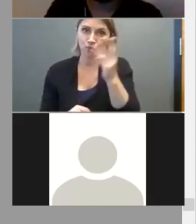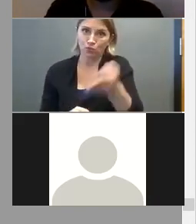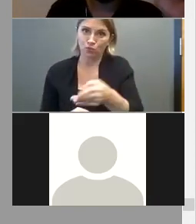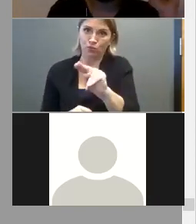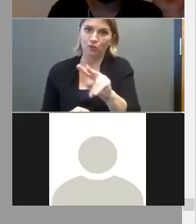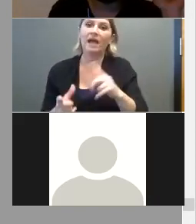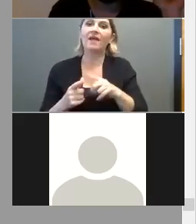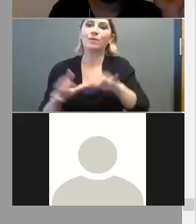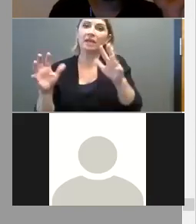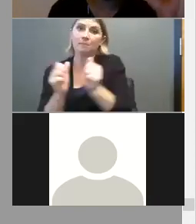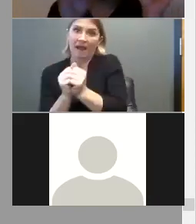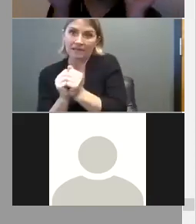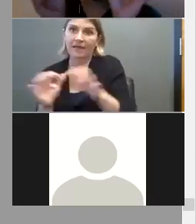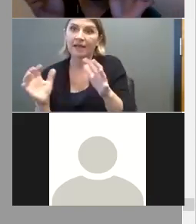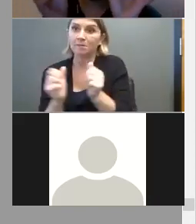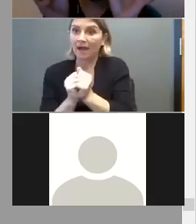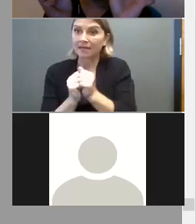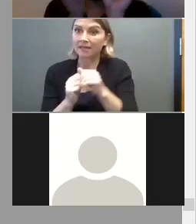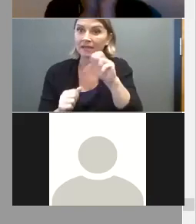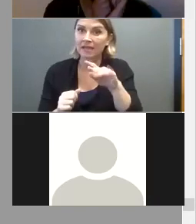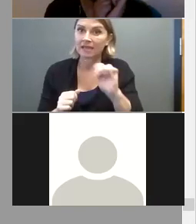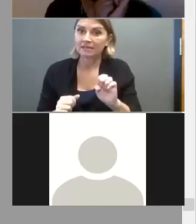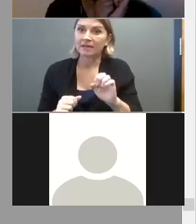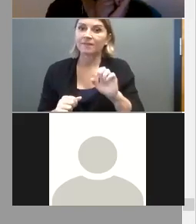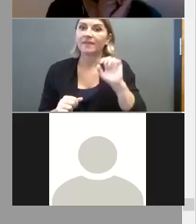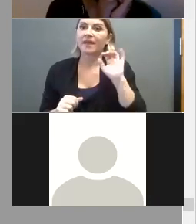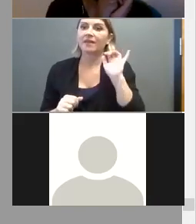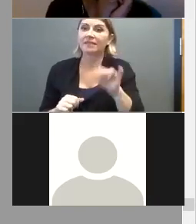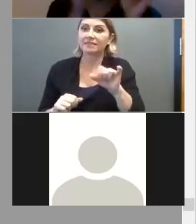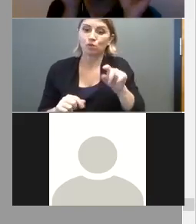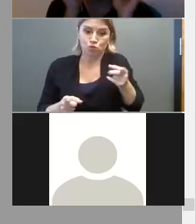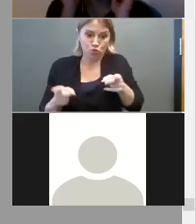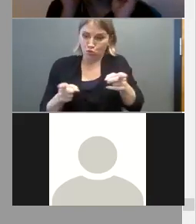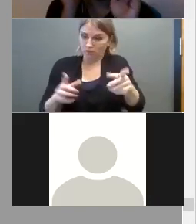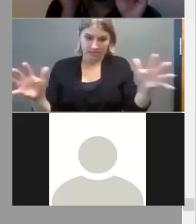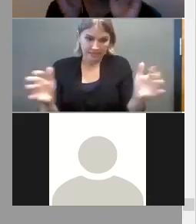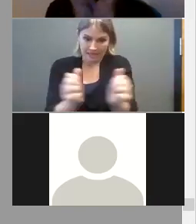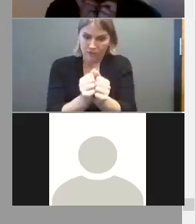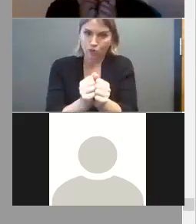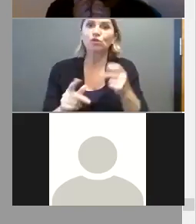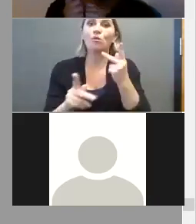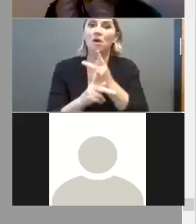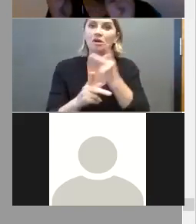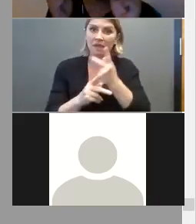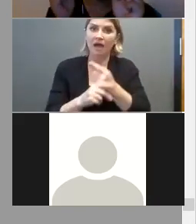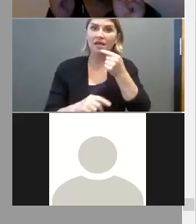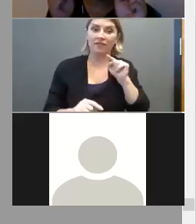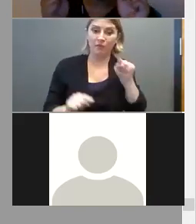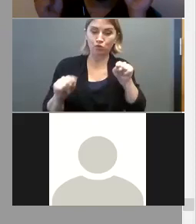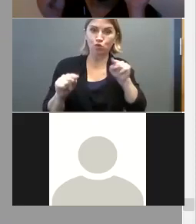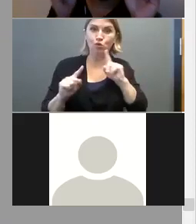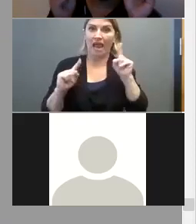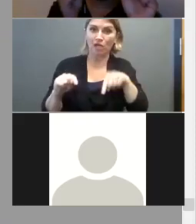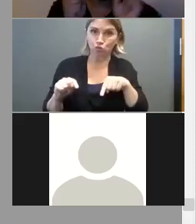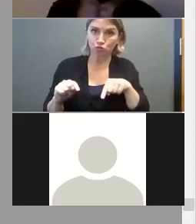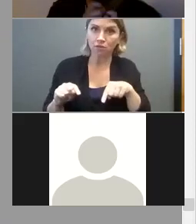combining case. Our combining case is multiplying those 2 answers together. So multiplying those 2 answers is